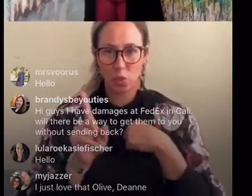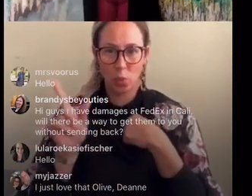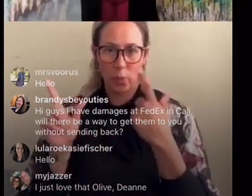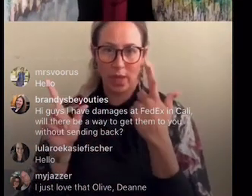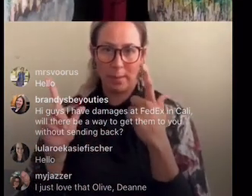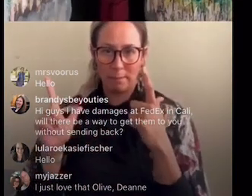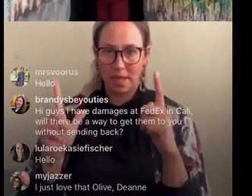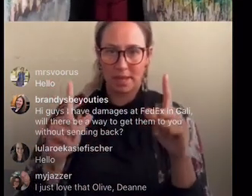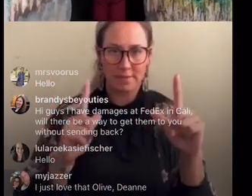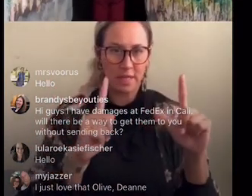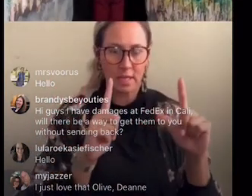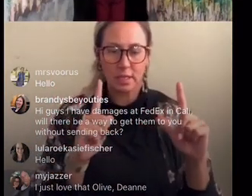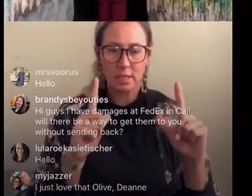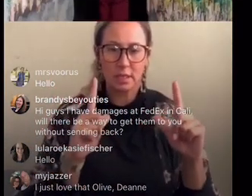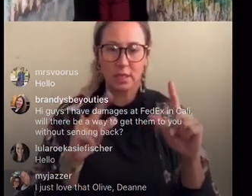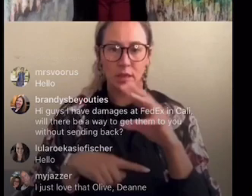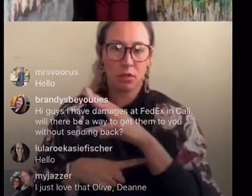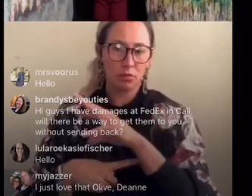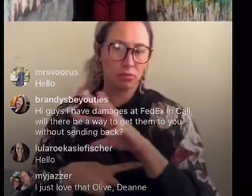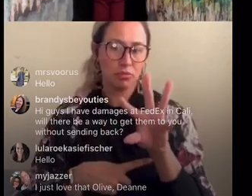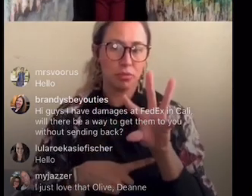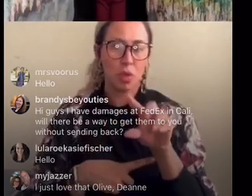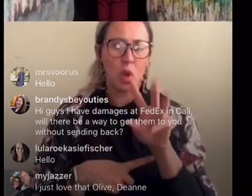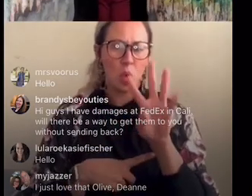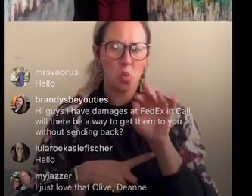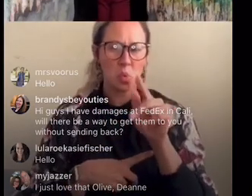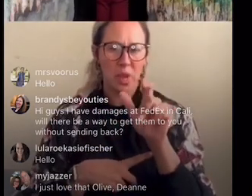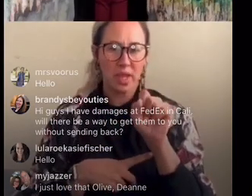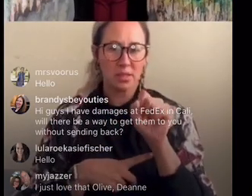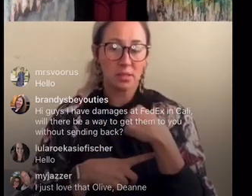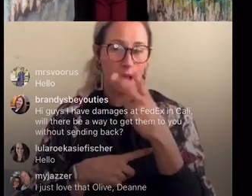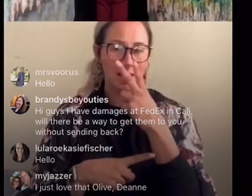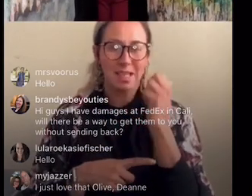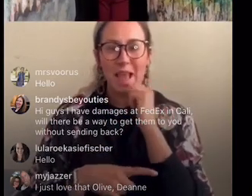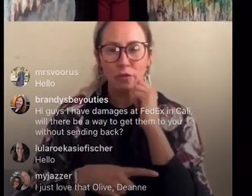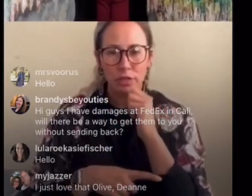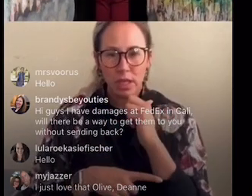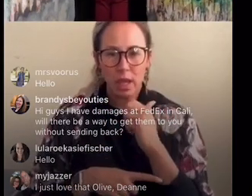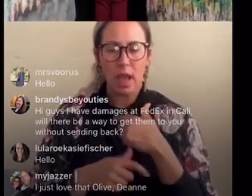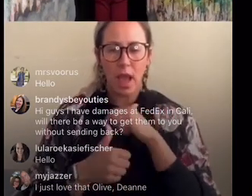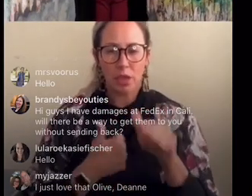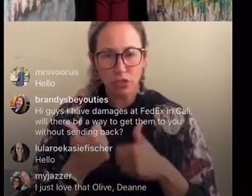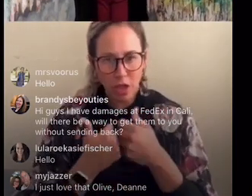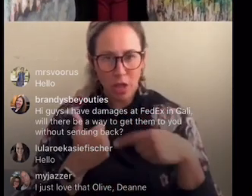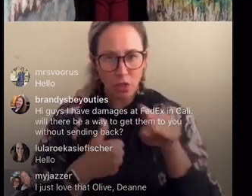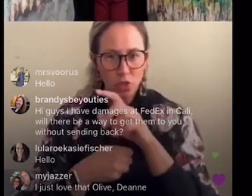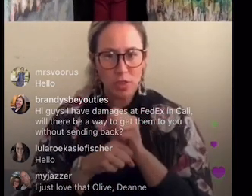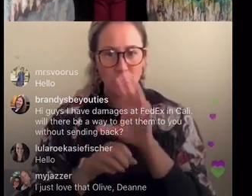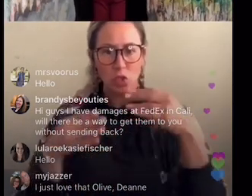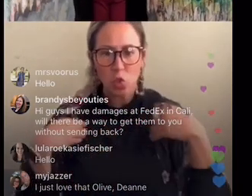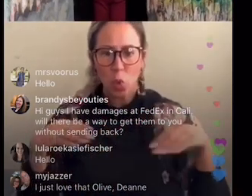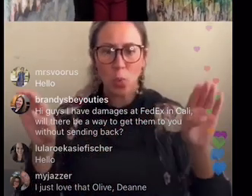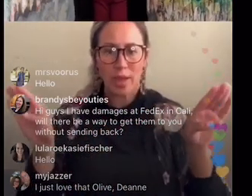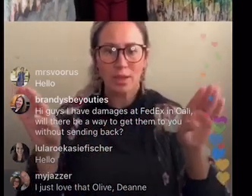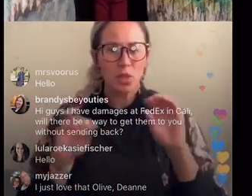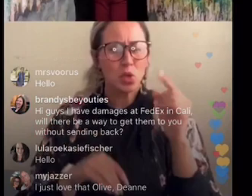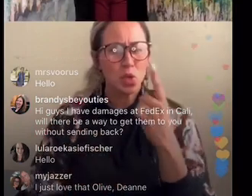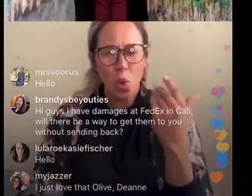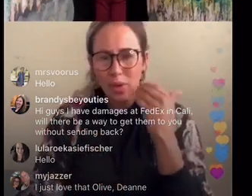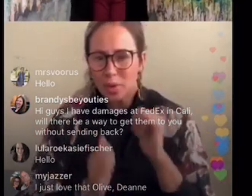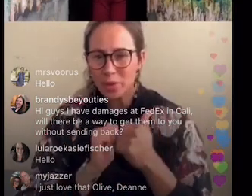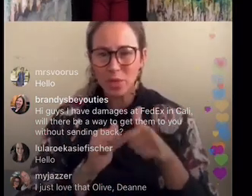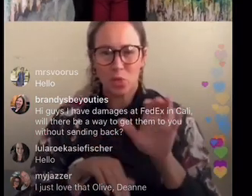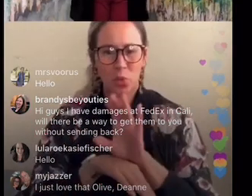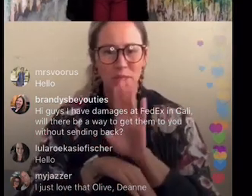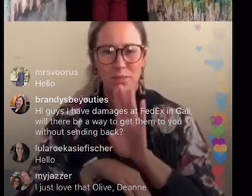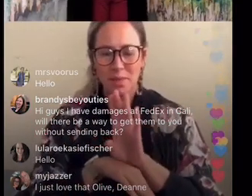here. You know what I see behind me? Wings. Every day, I want to challenge you to get out your wings. Nobody knows how to do this business, and